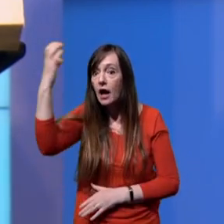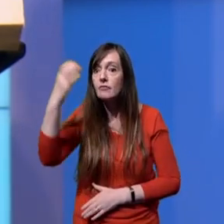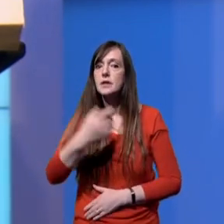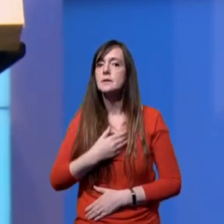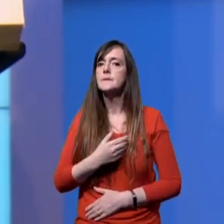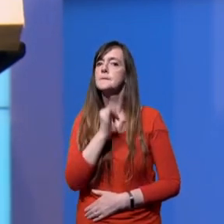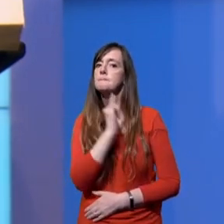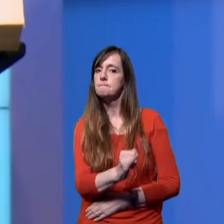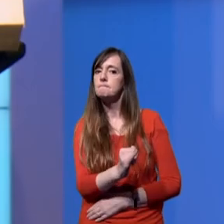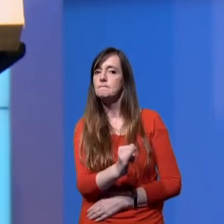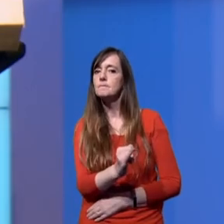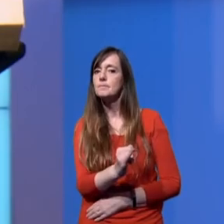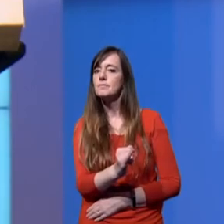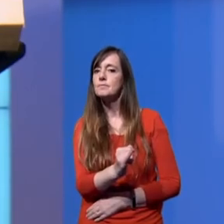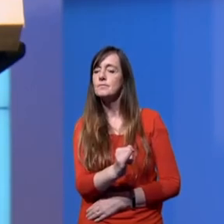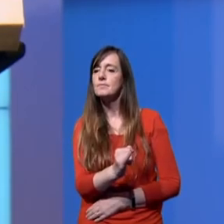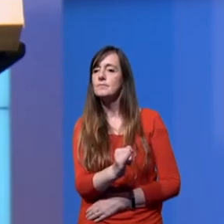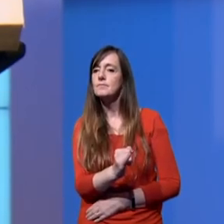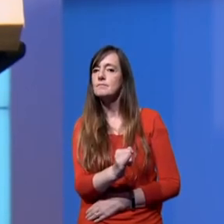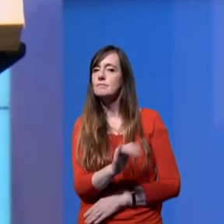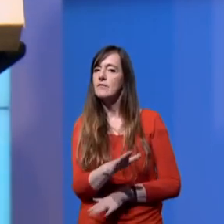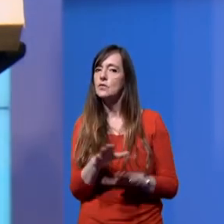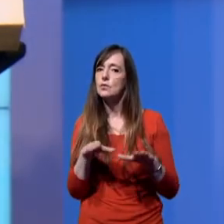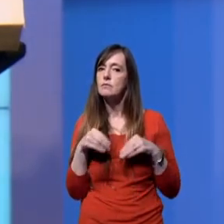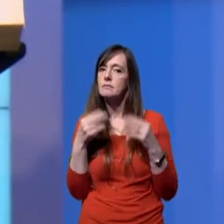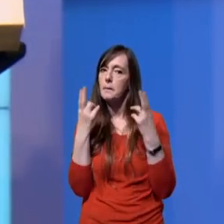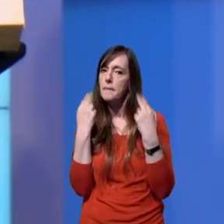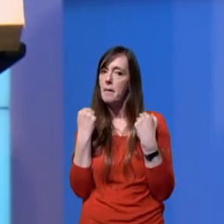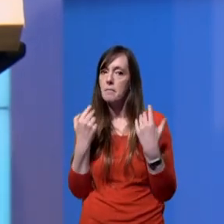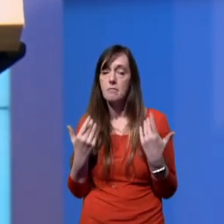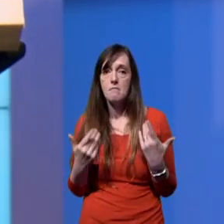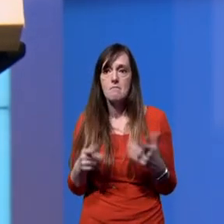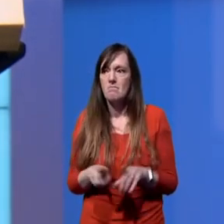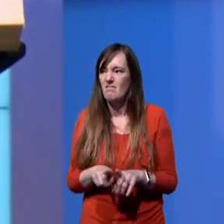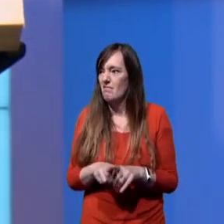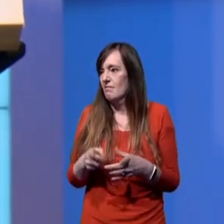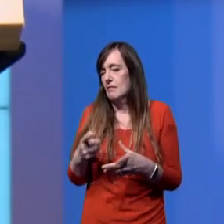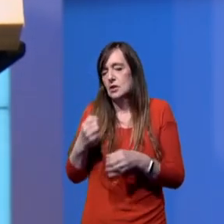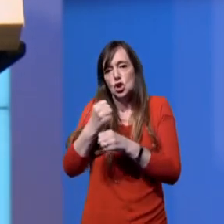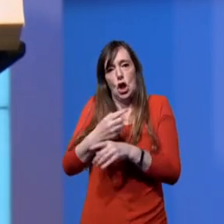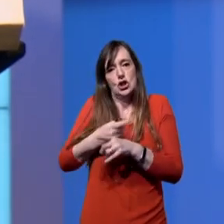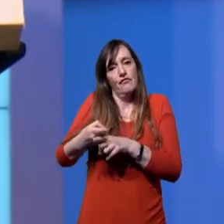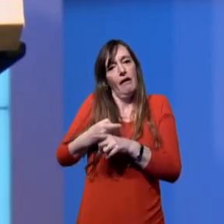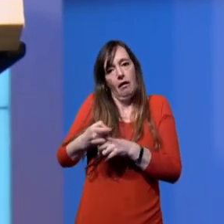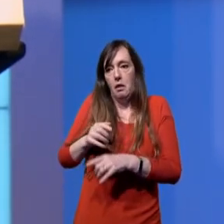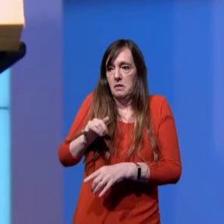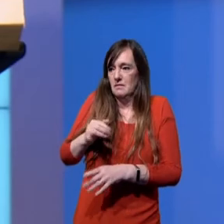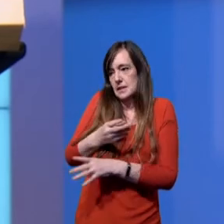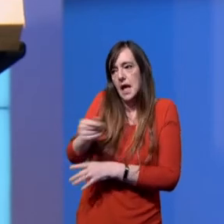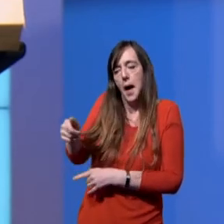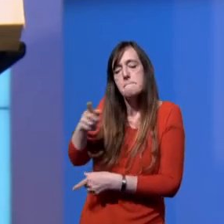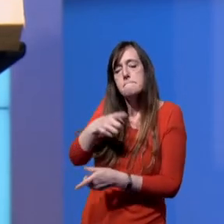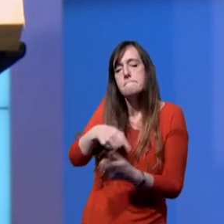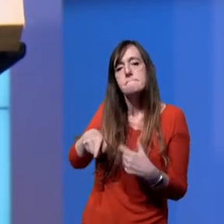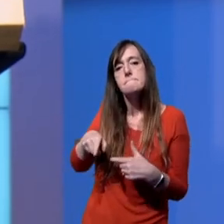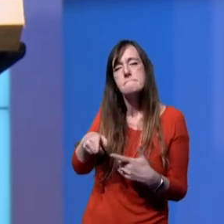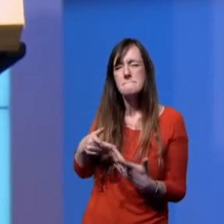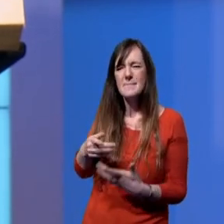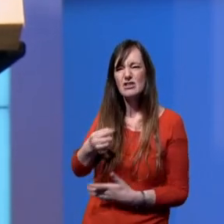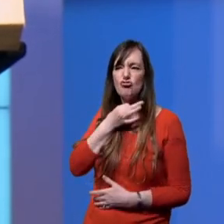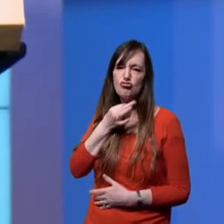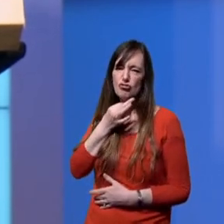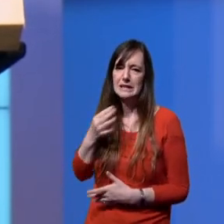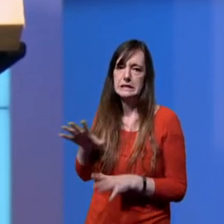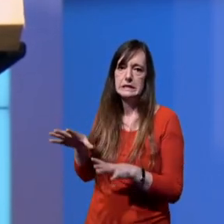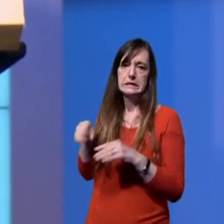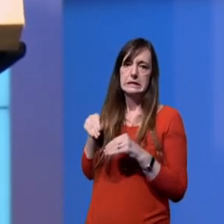you. And sadly, some parts of the Church of England, you might say, are in danger of that here